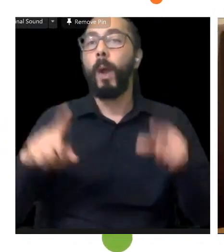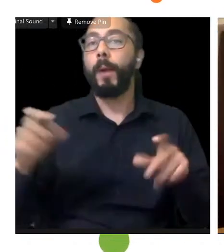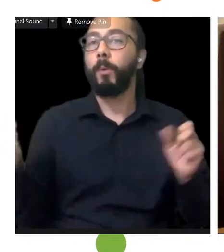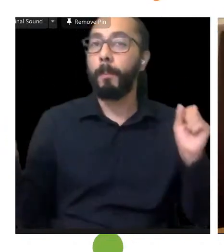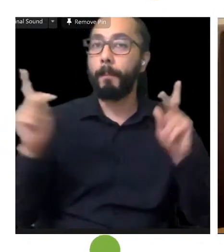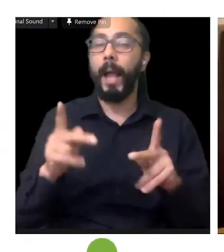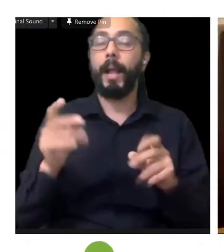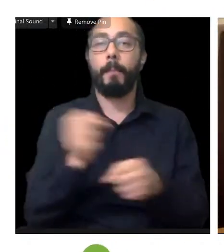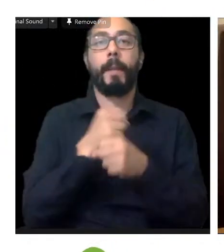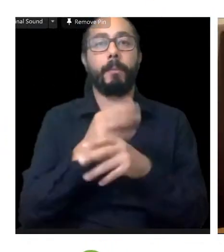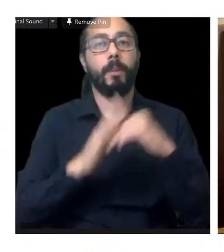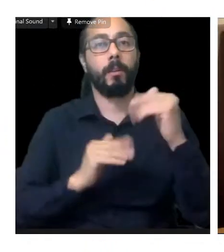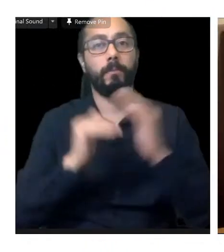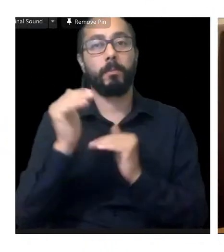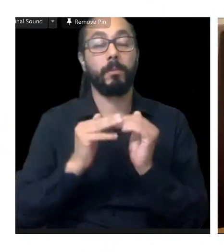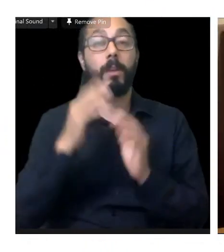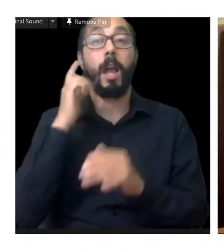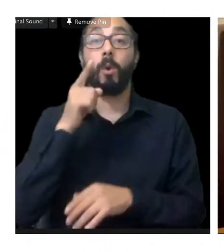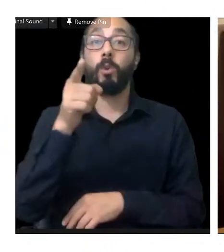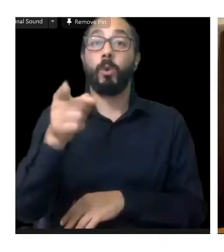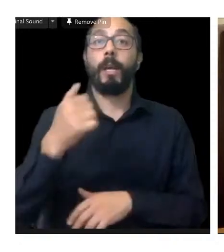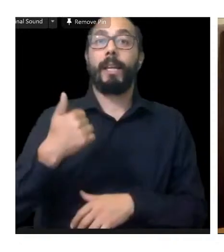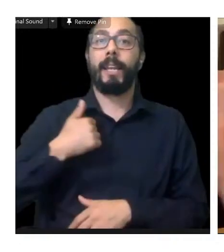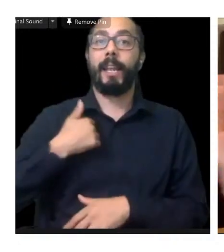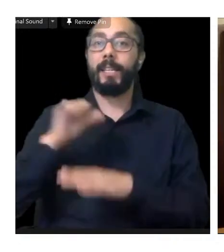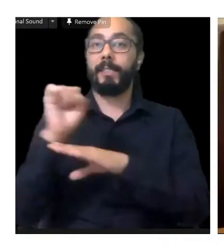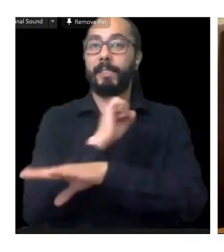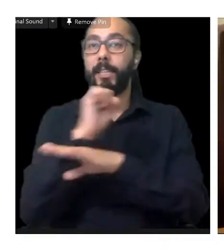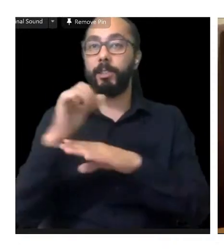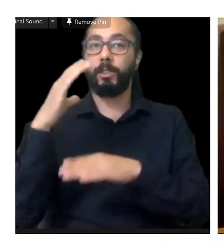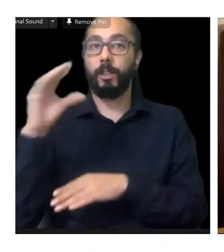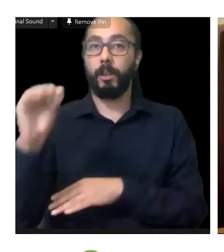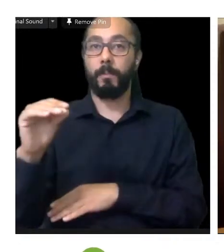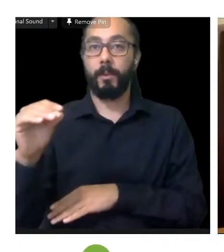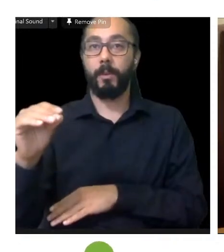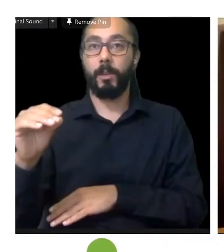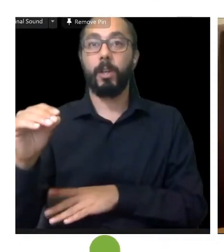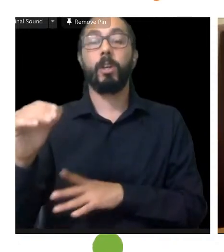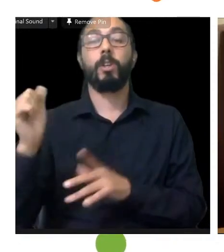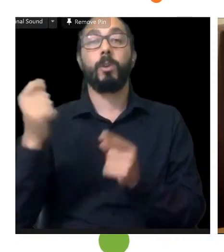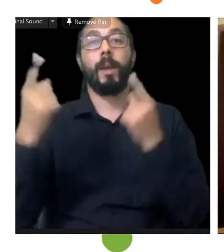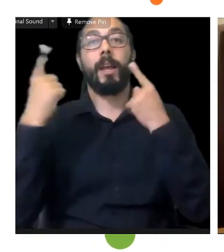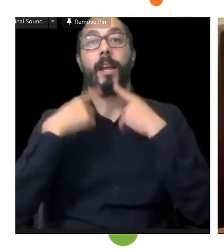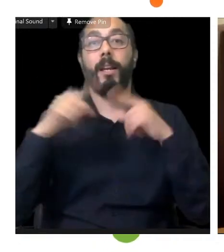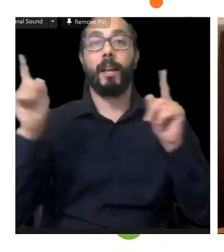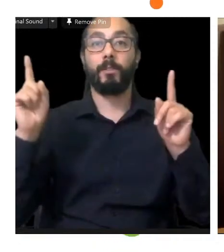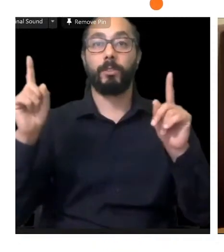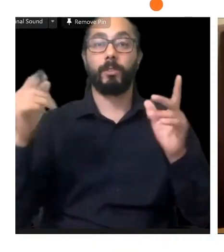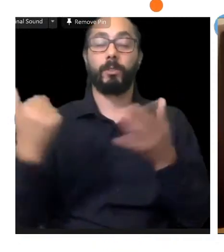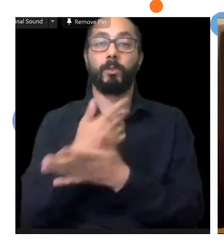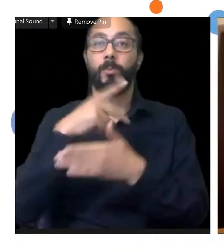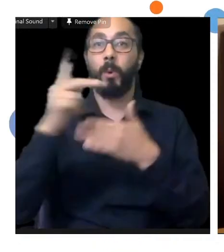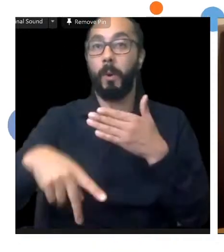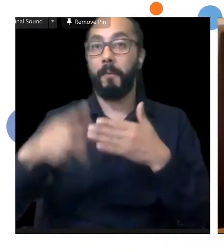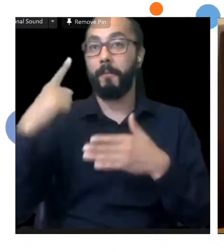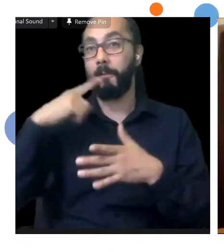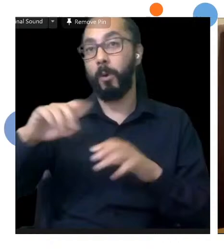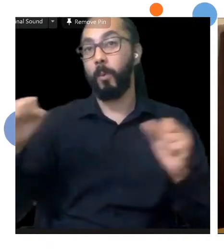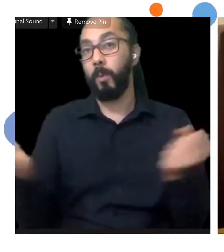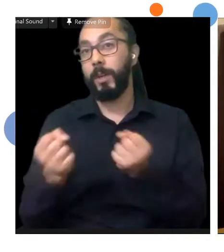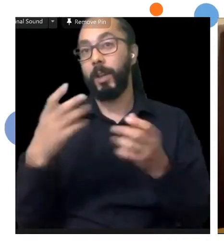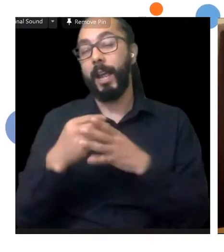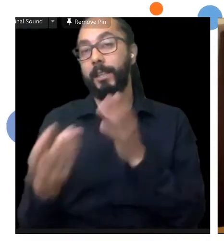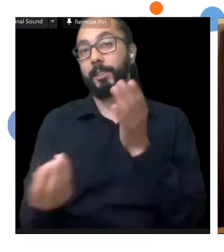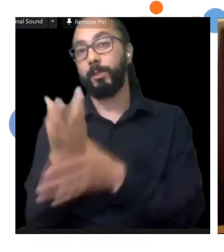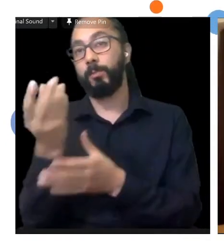at Canadian Stage have just announced a tranche of fall programming, and I'm sure you're in the planning for the winter, the spring. What